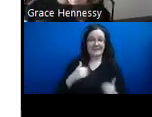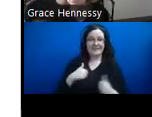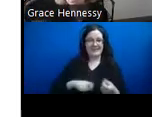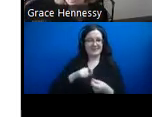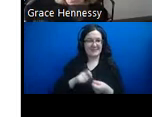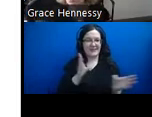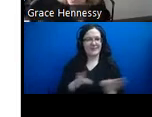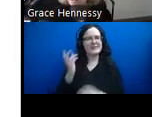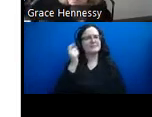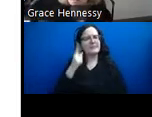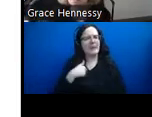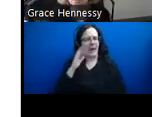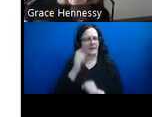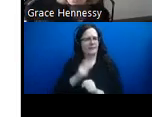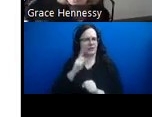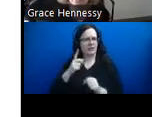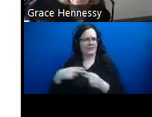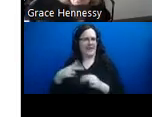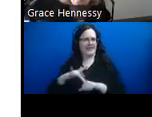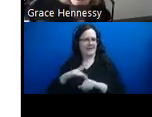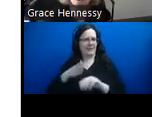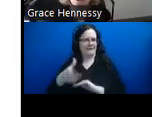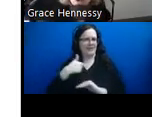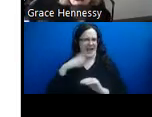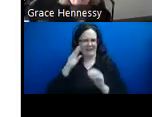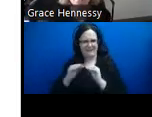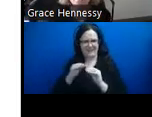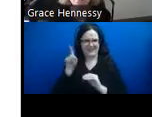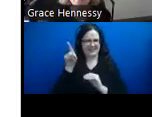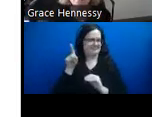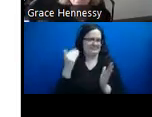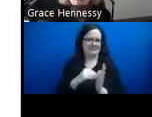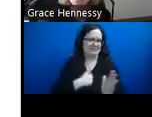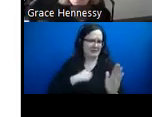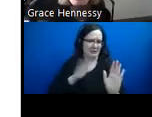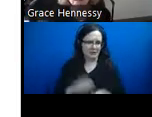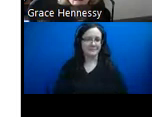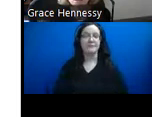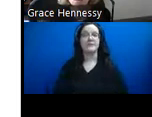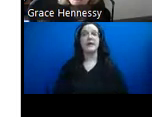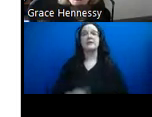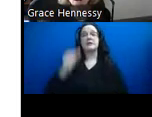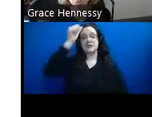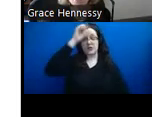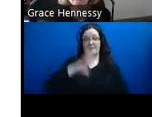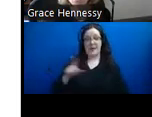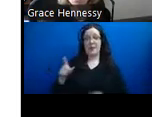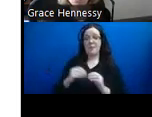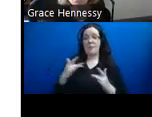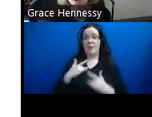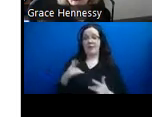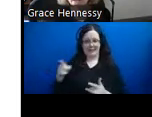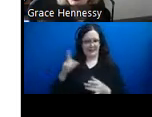slides available to you, and I will correct this from the final version. And again, my apologies. The males were more likely to report